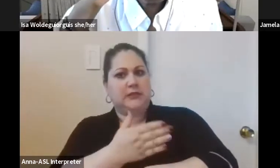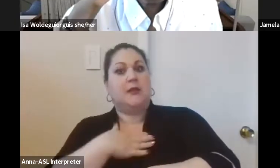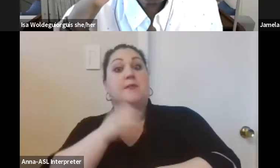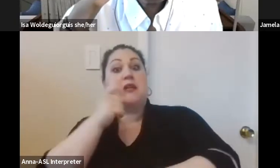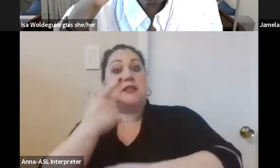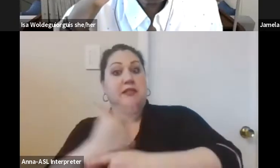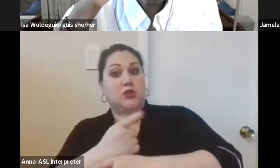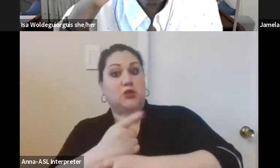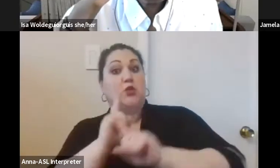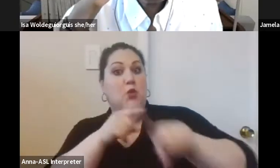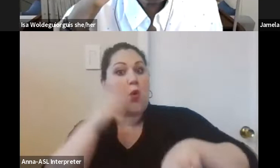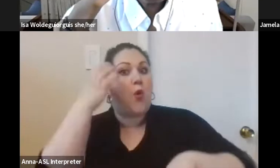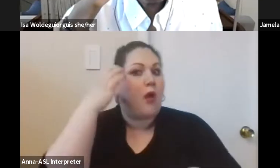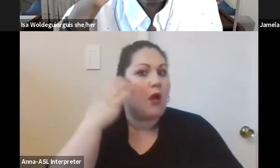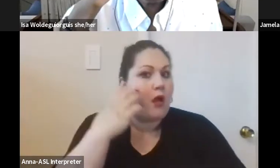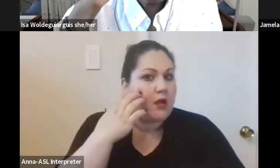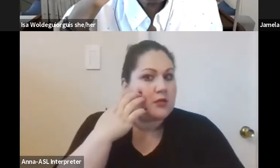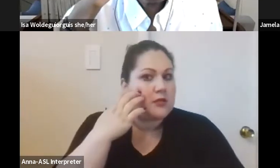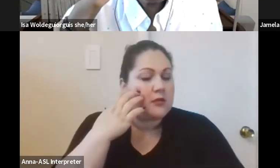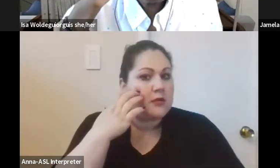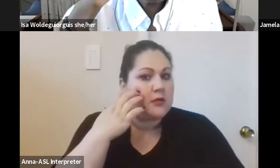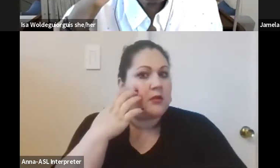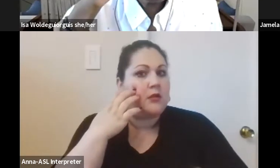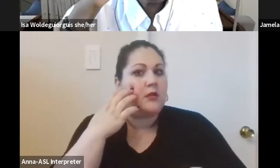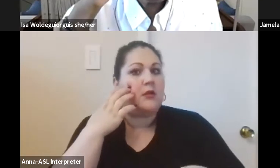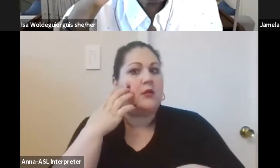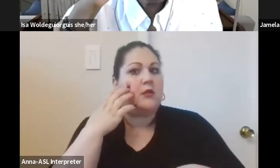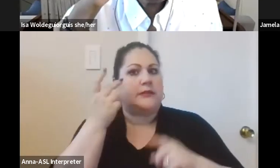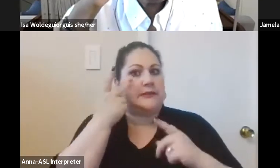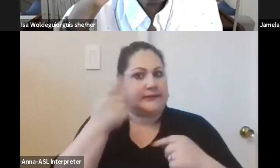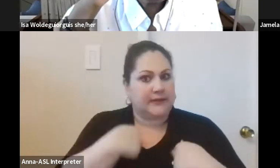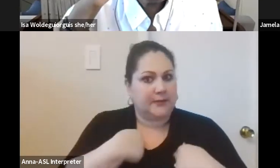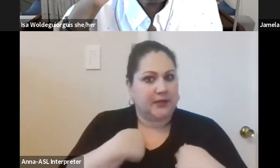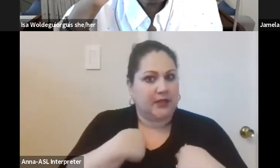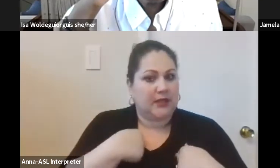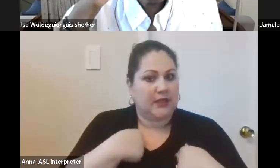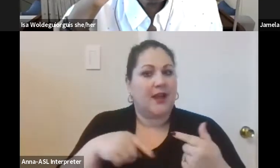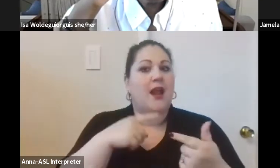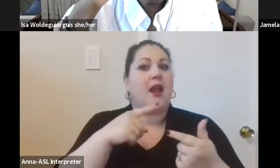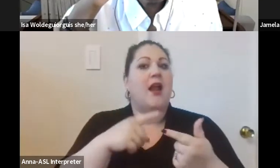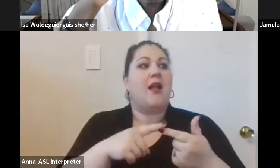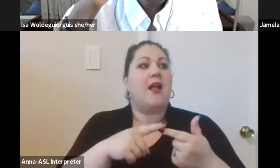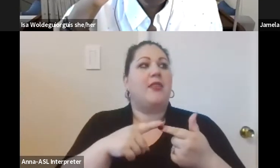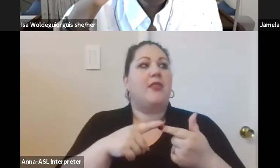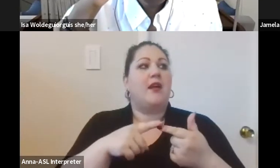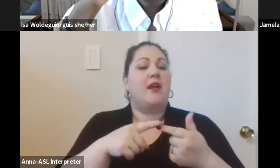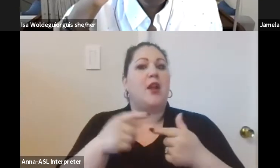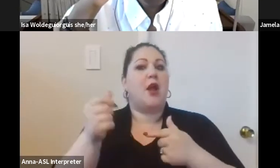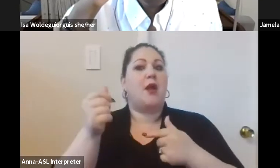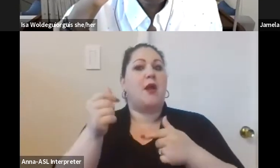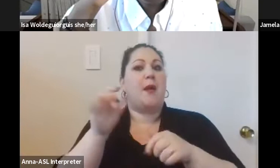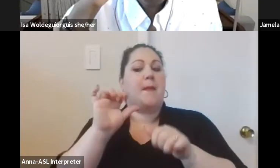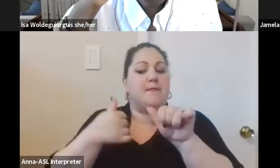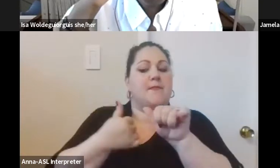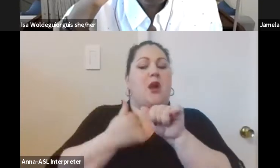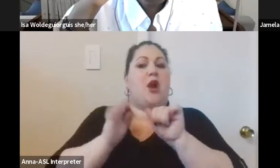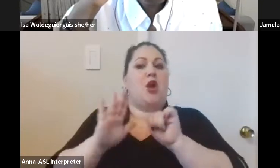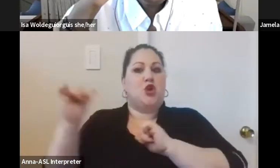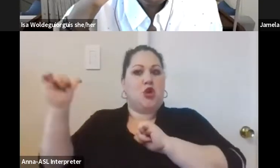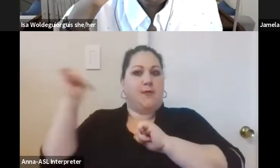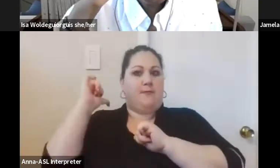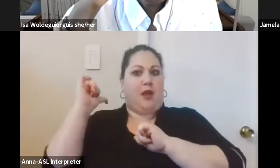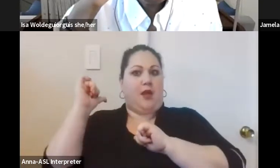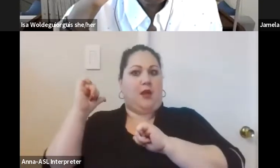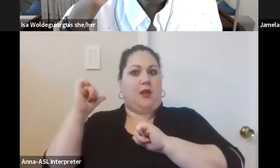actually told her to go see me, while behind her back, they aggressively stormed into